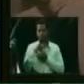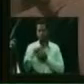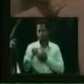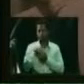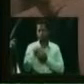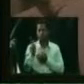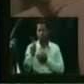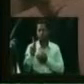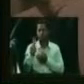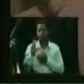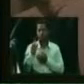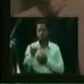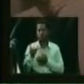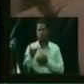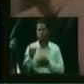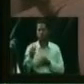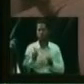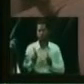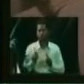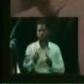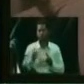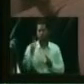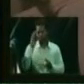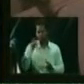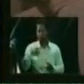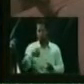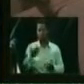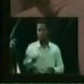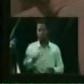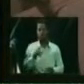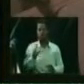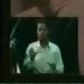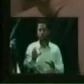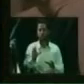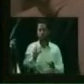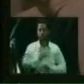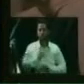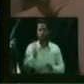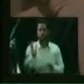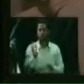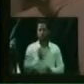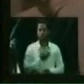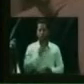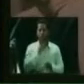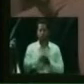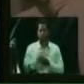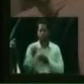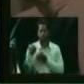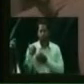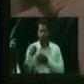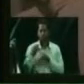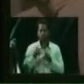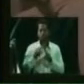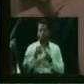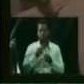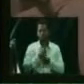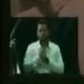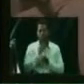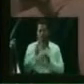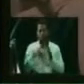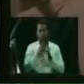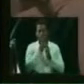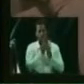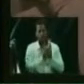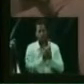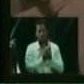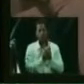County citizens. After all, we have already done our due diligence in voting for candidates we believed in and trusted to ensure that the laws are carried